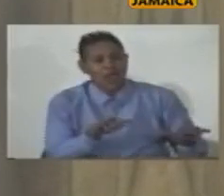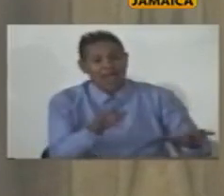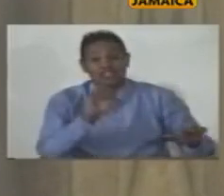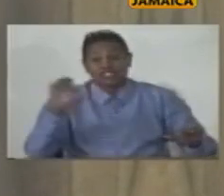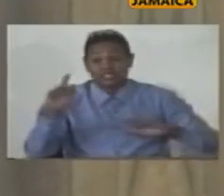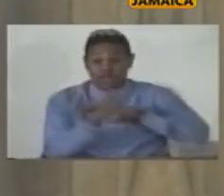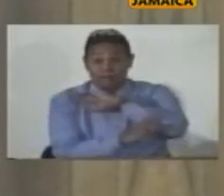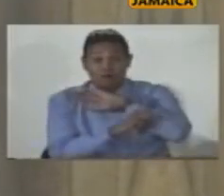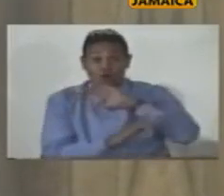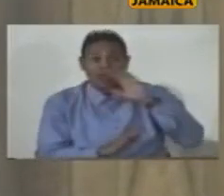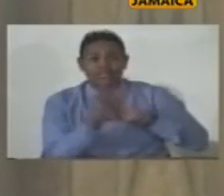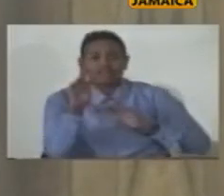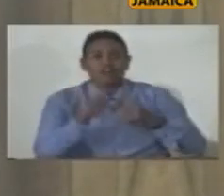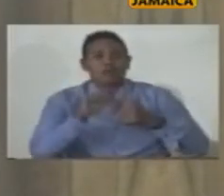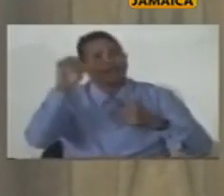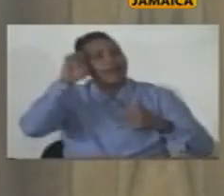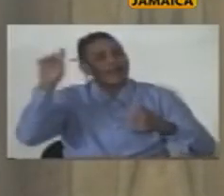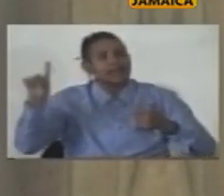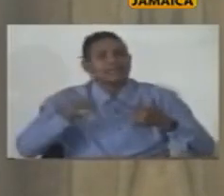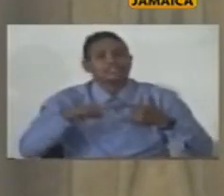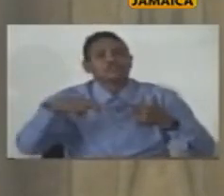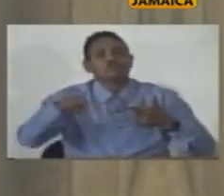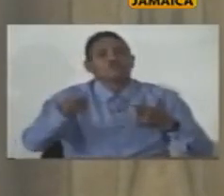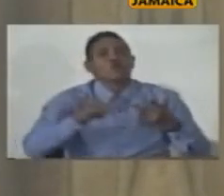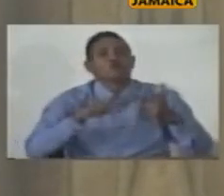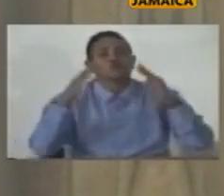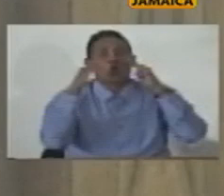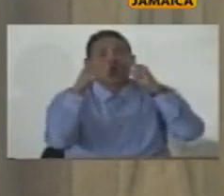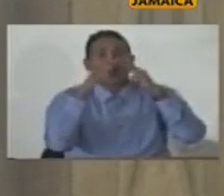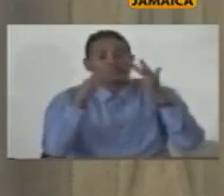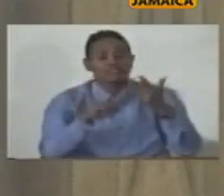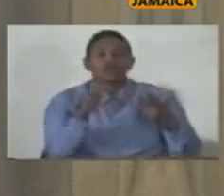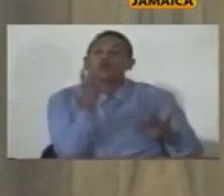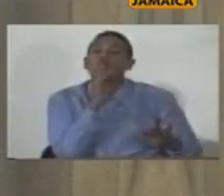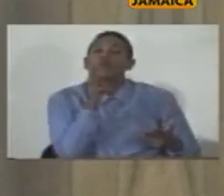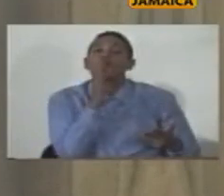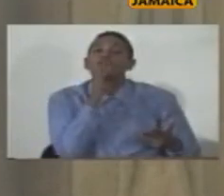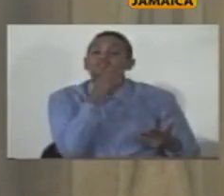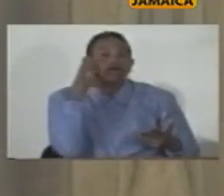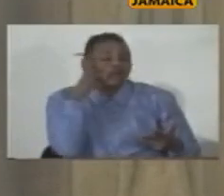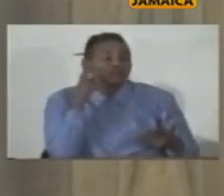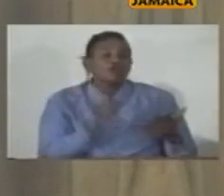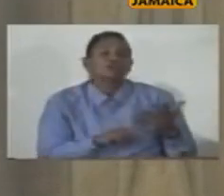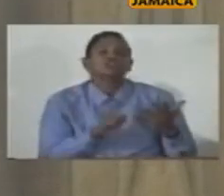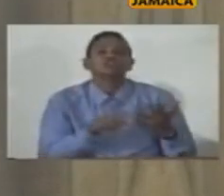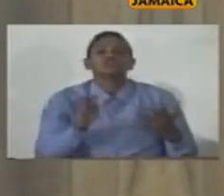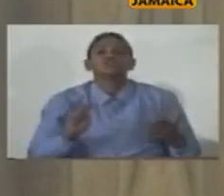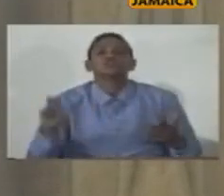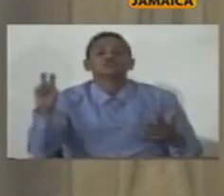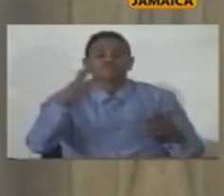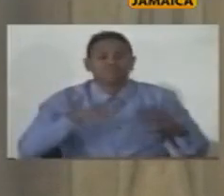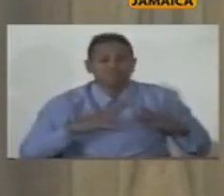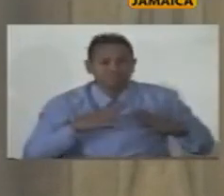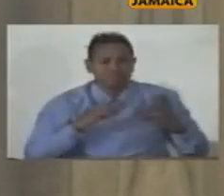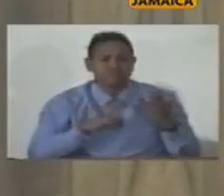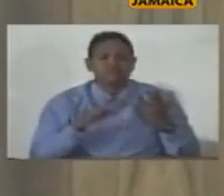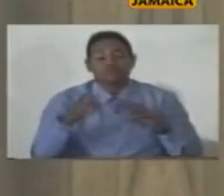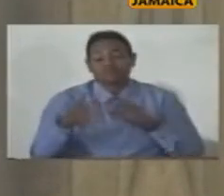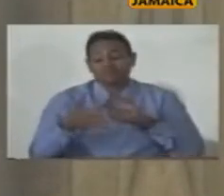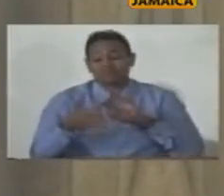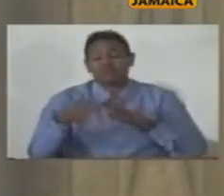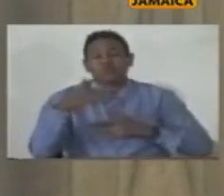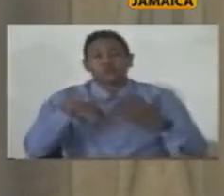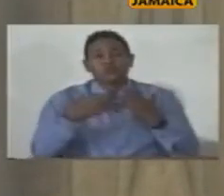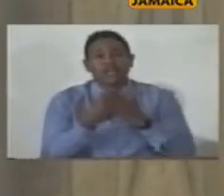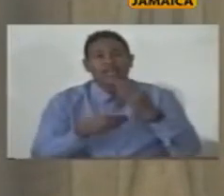development: education, roads, housing, water and agriculture, tourism, social and economic